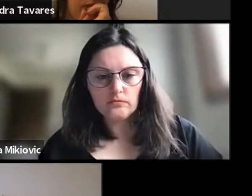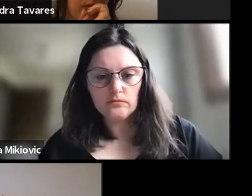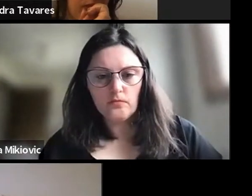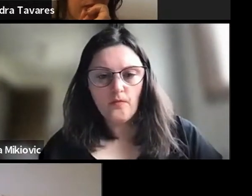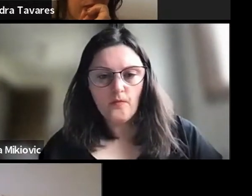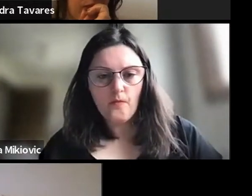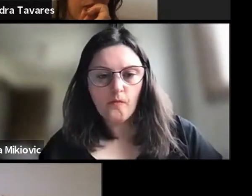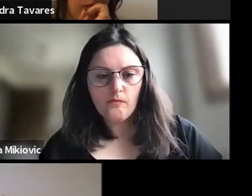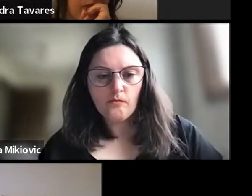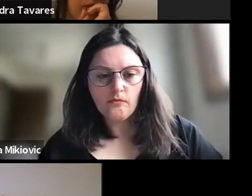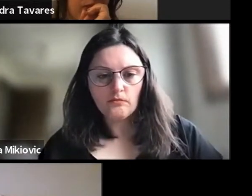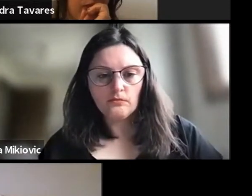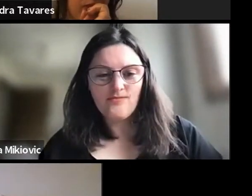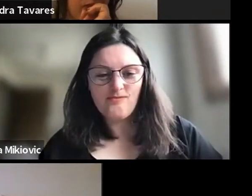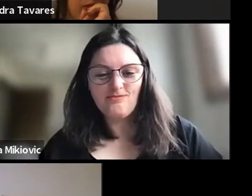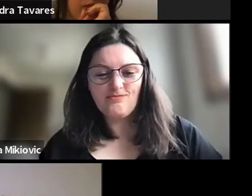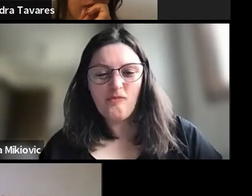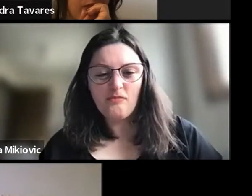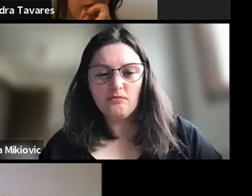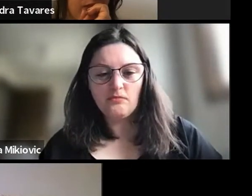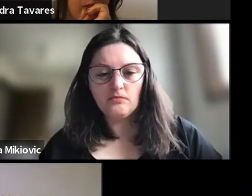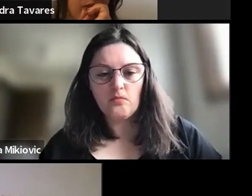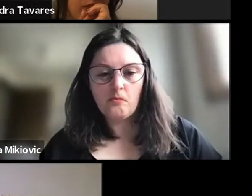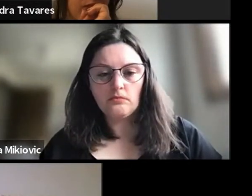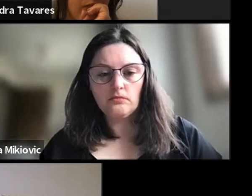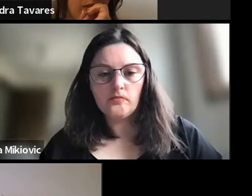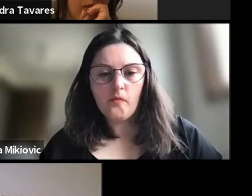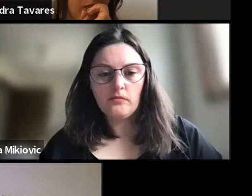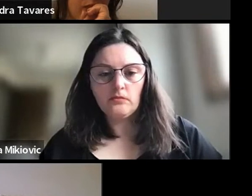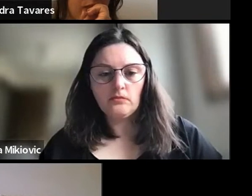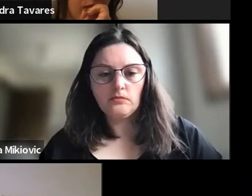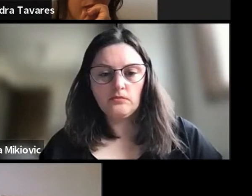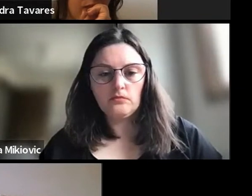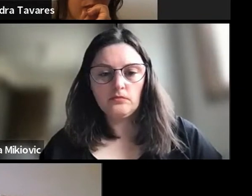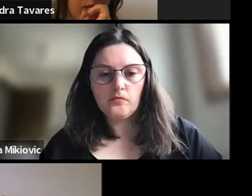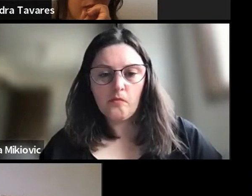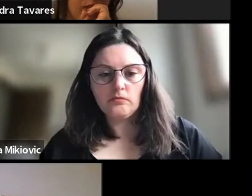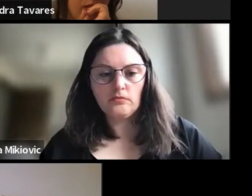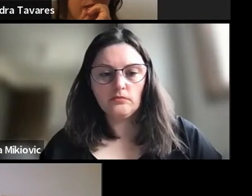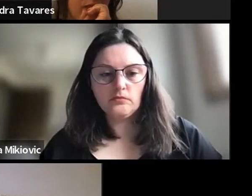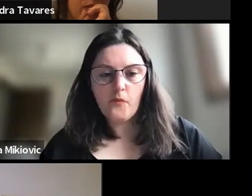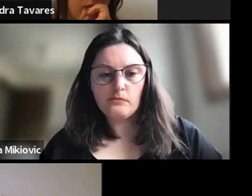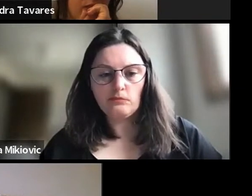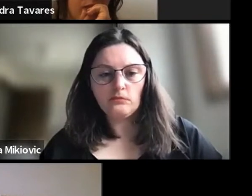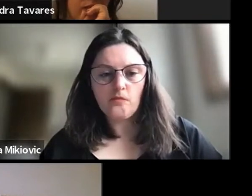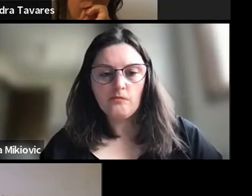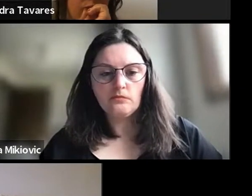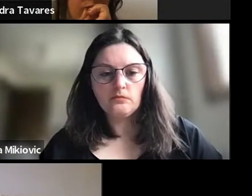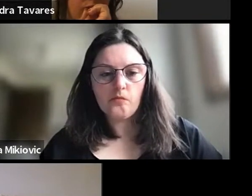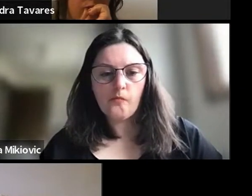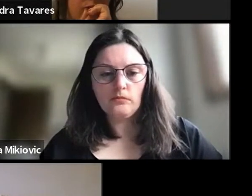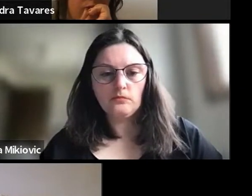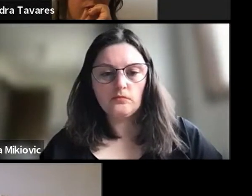Community Living of Toronto because I had to pick up some food with Rainbow, and their Wi-Fi isn't the very best, so